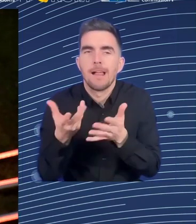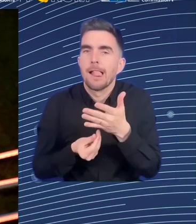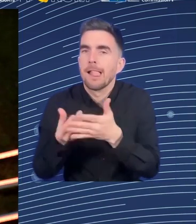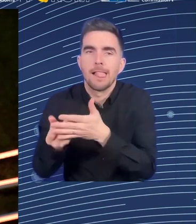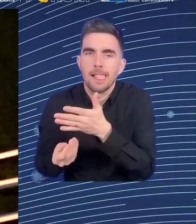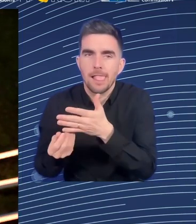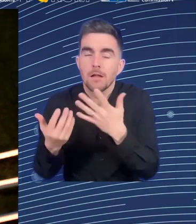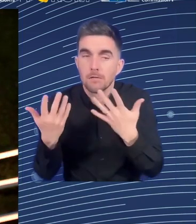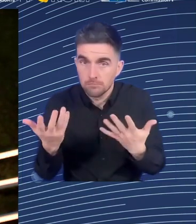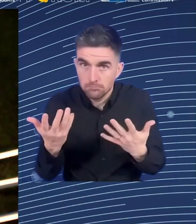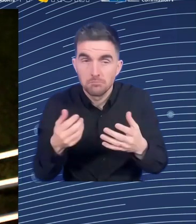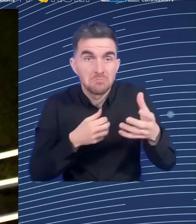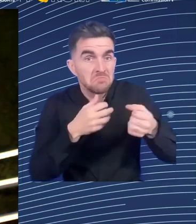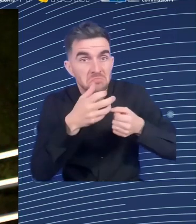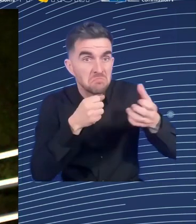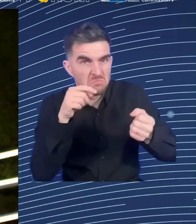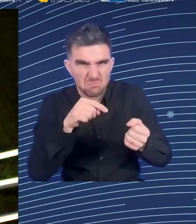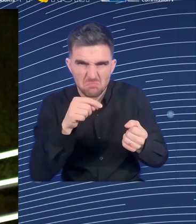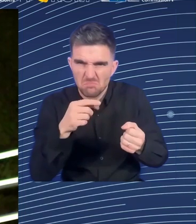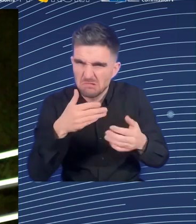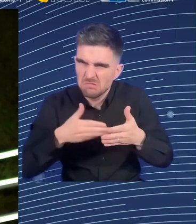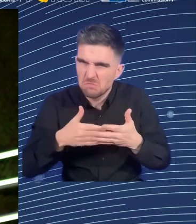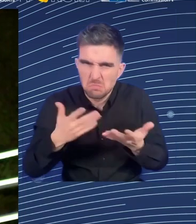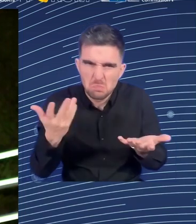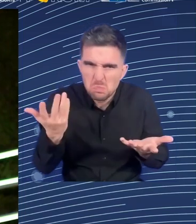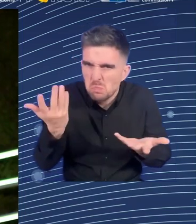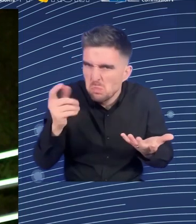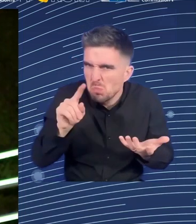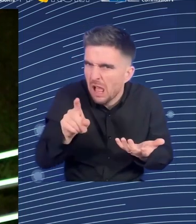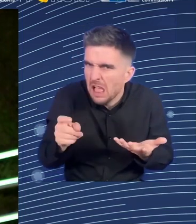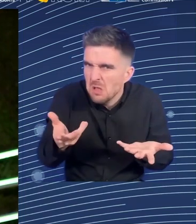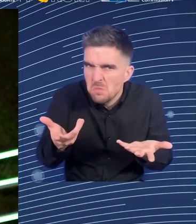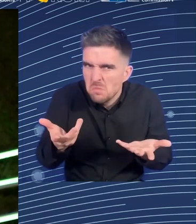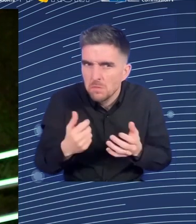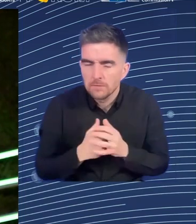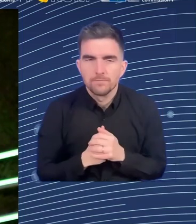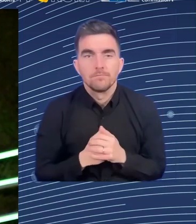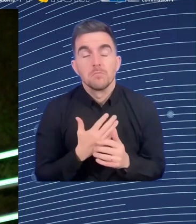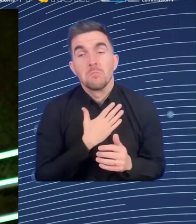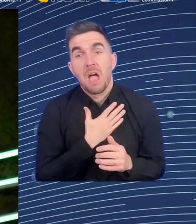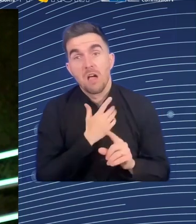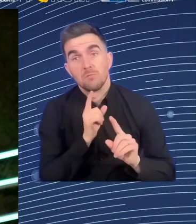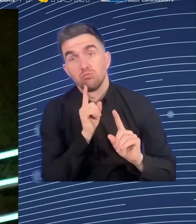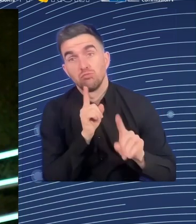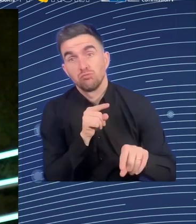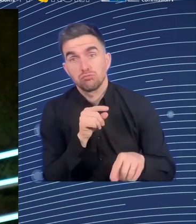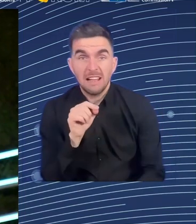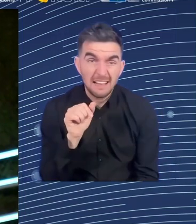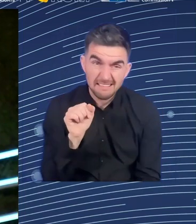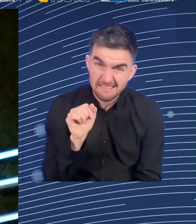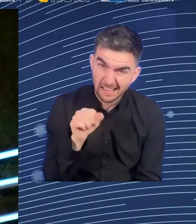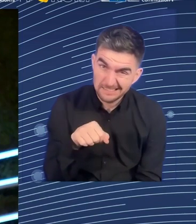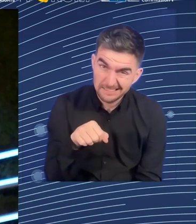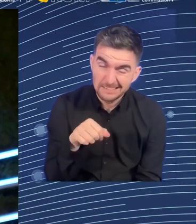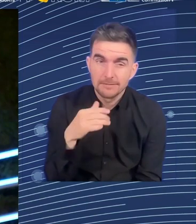and medium enterprises will be those that they will fill the skill shortage first. On the other hand, the big companies, they're